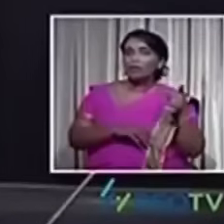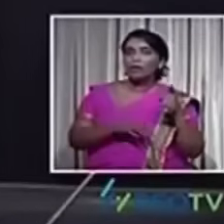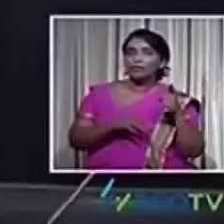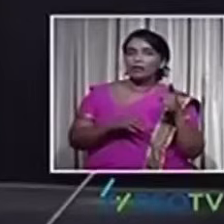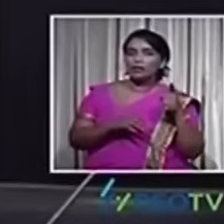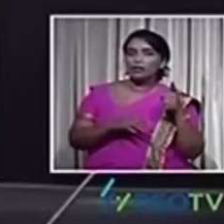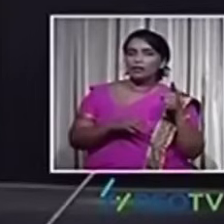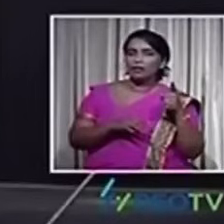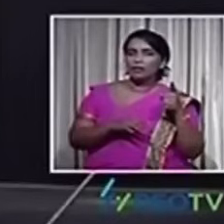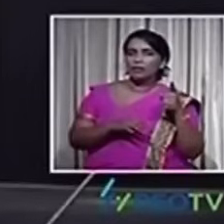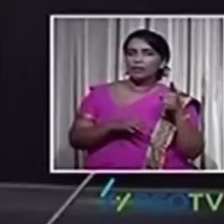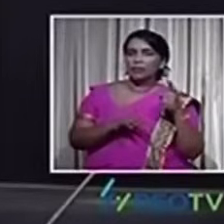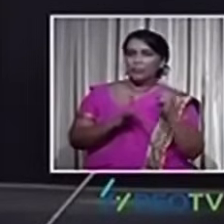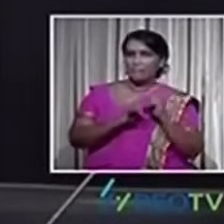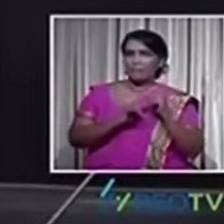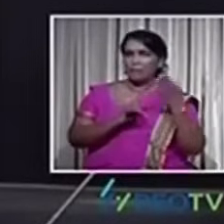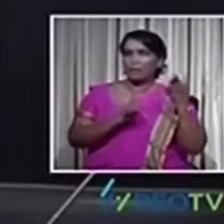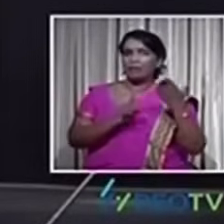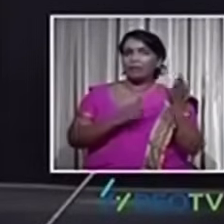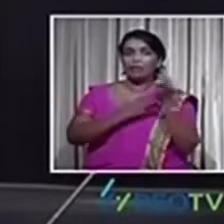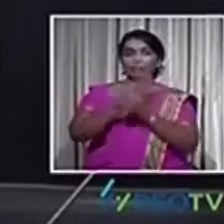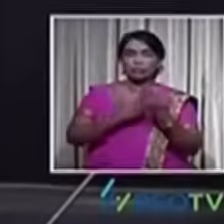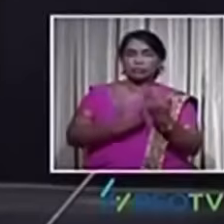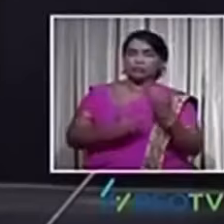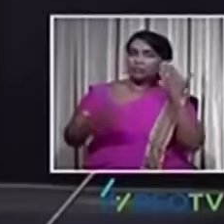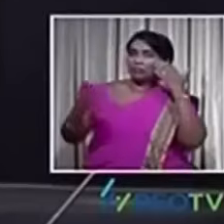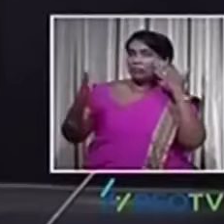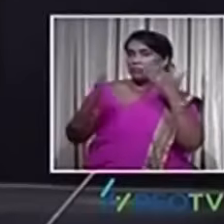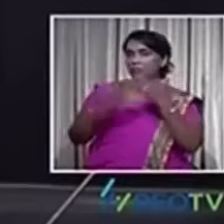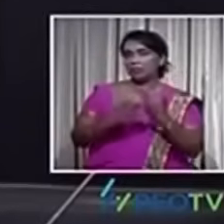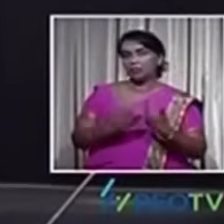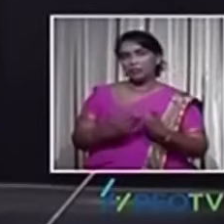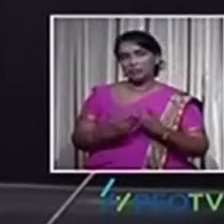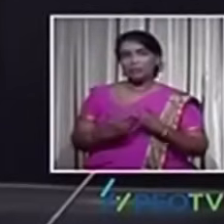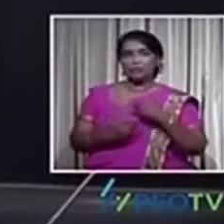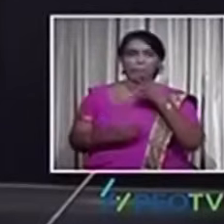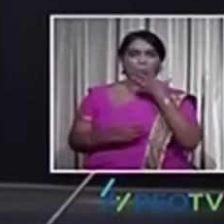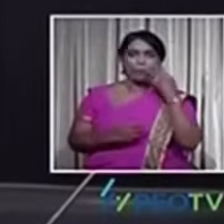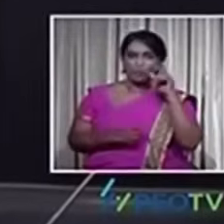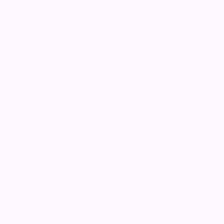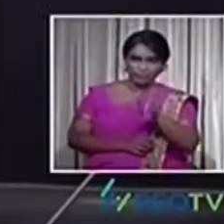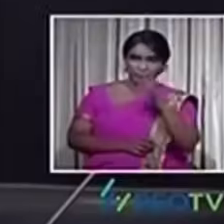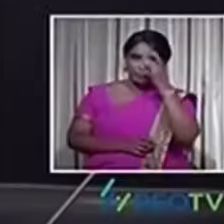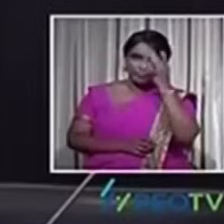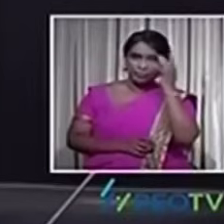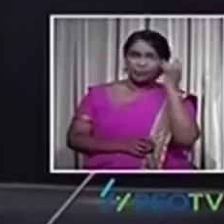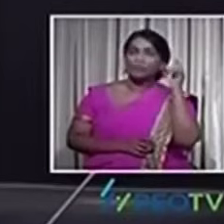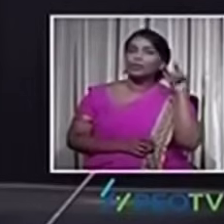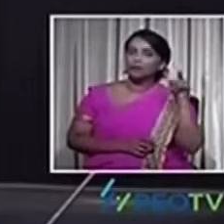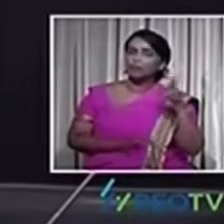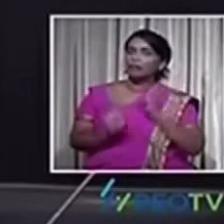Meanwhile, Minister of Public Security made a clarification in Parliament this afternoon regarding the incident.